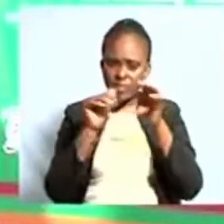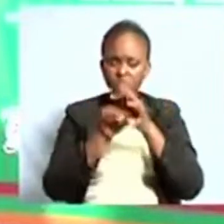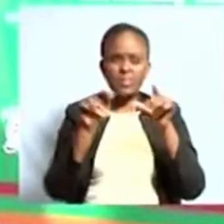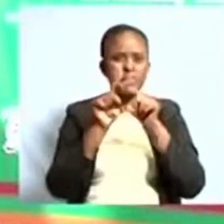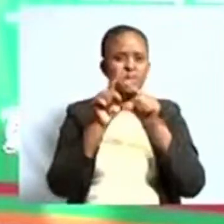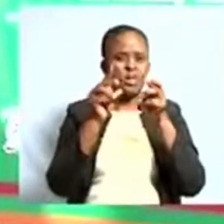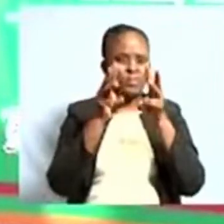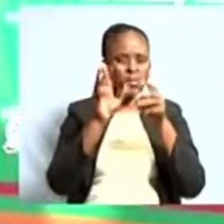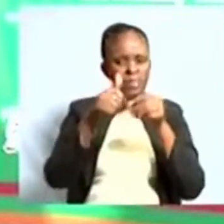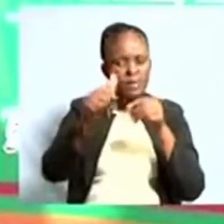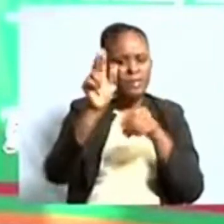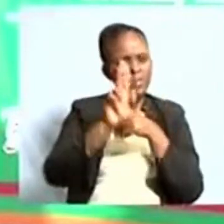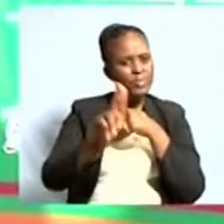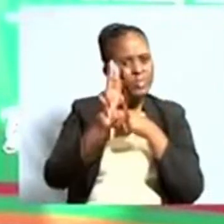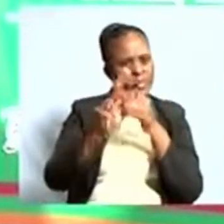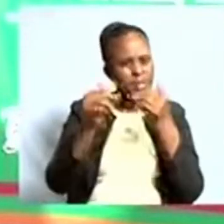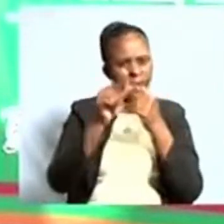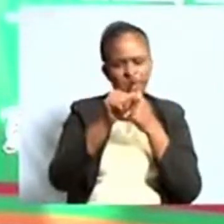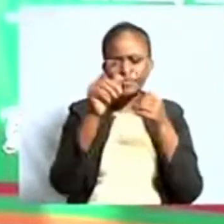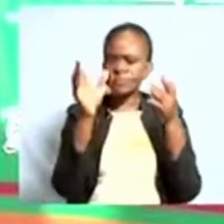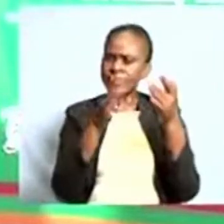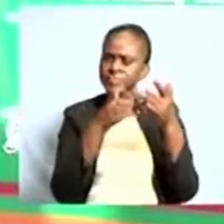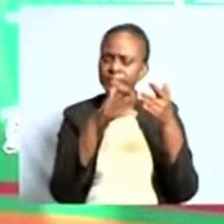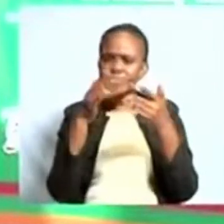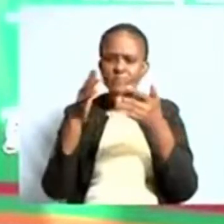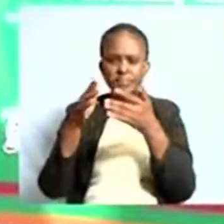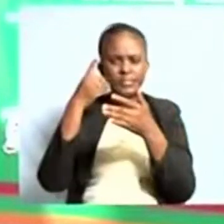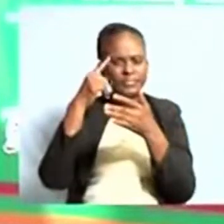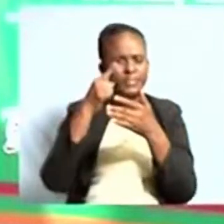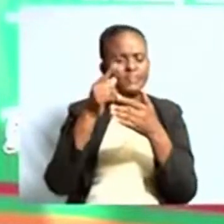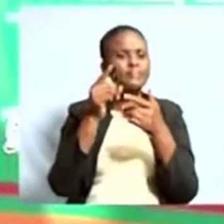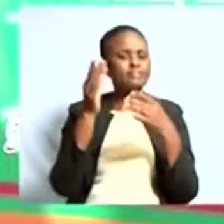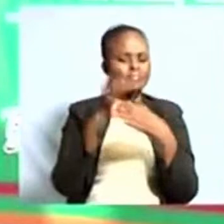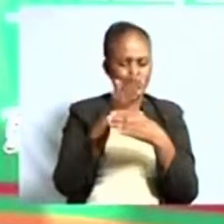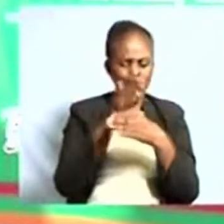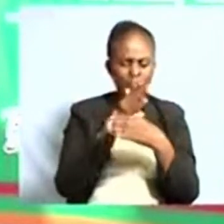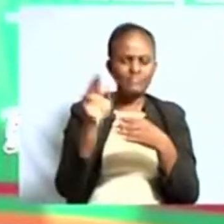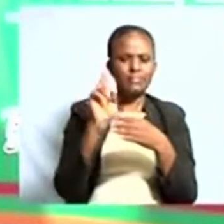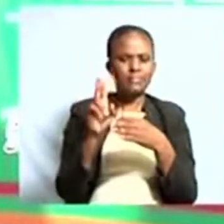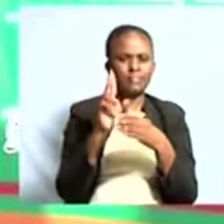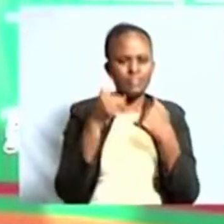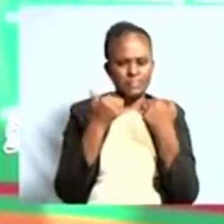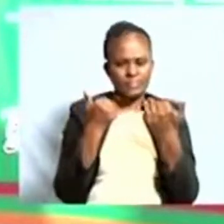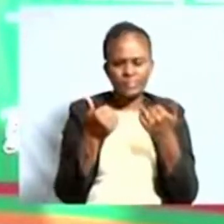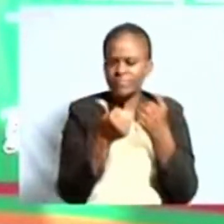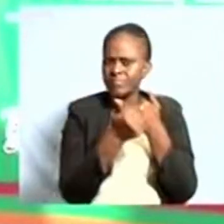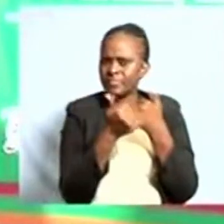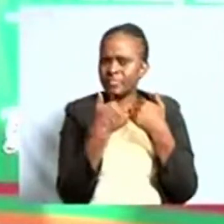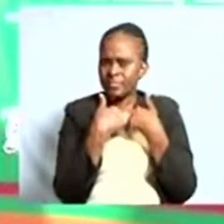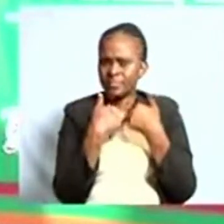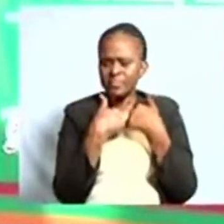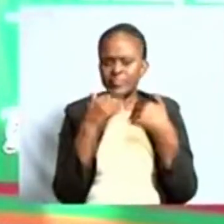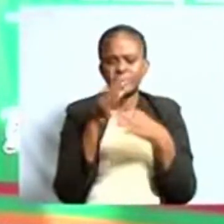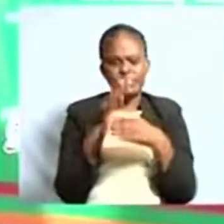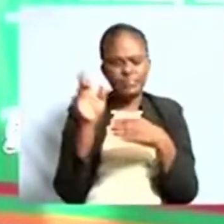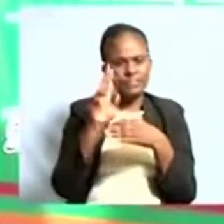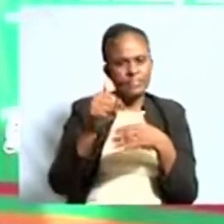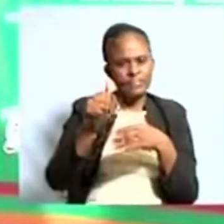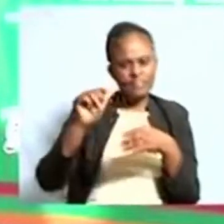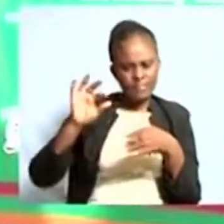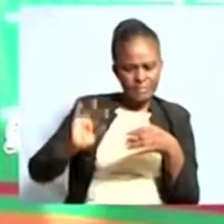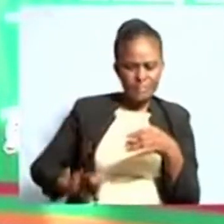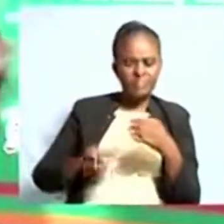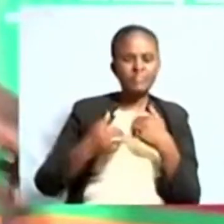because you are using now that music for commercial use. So there's an aspect of commercial use where you are gaining